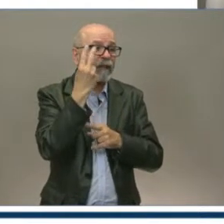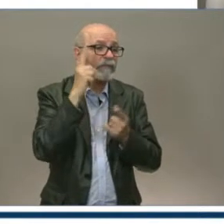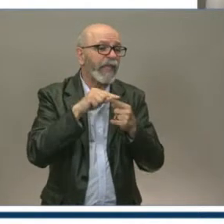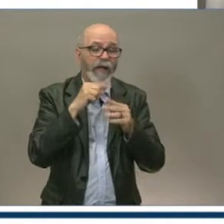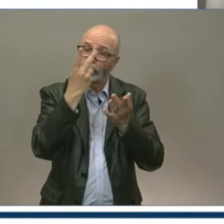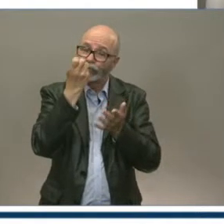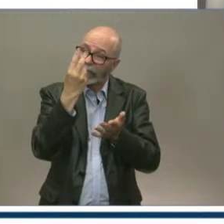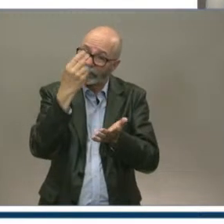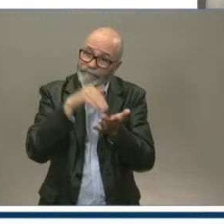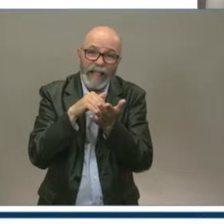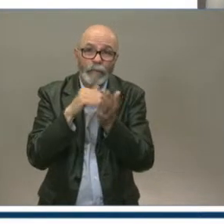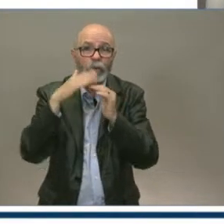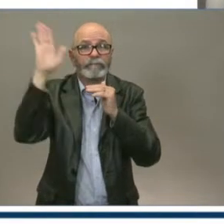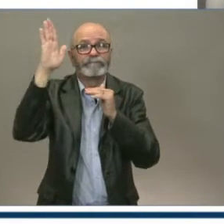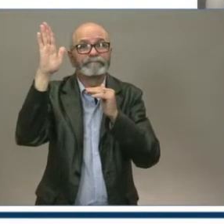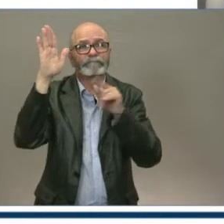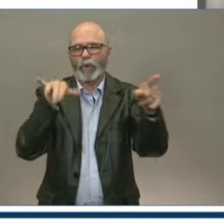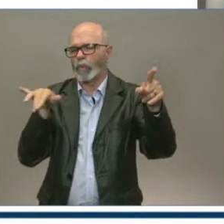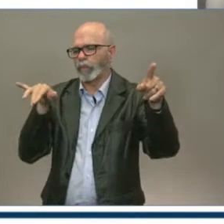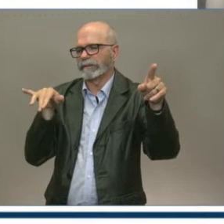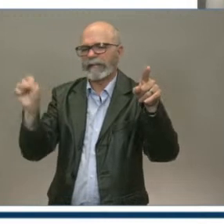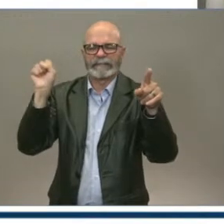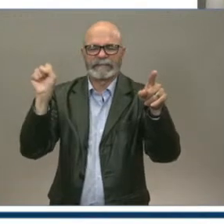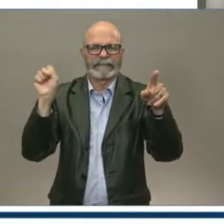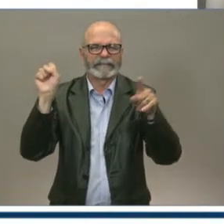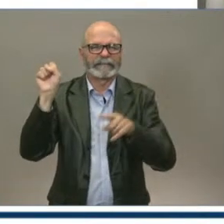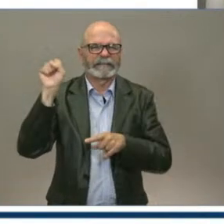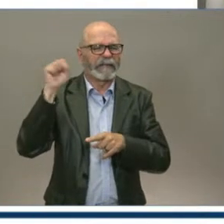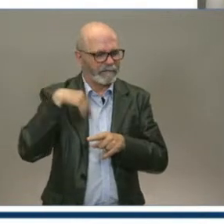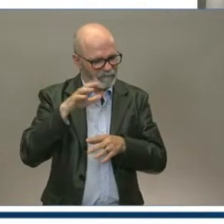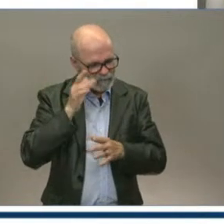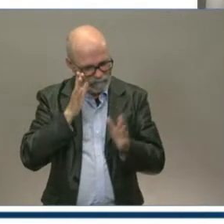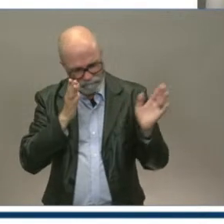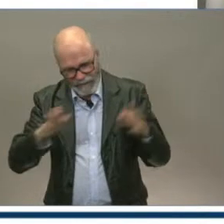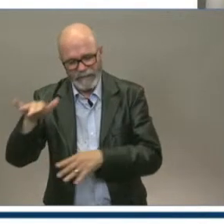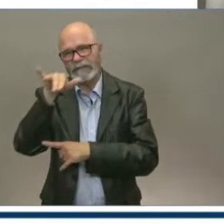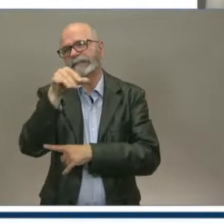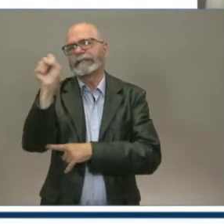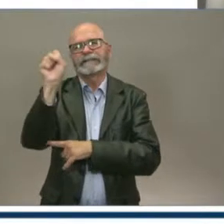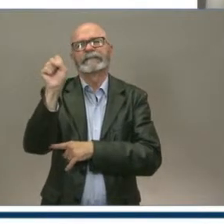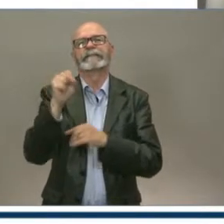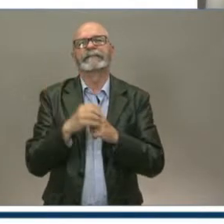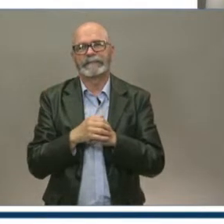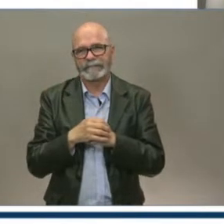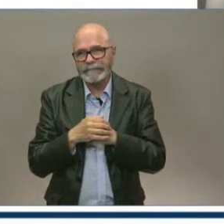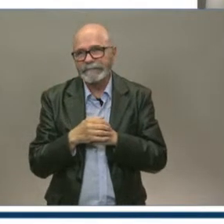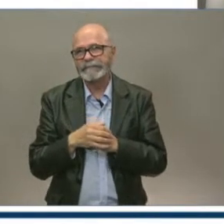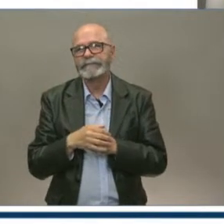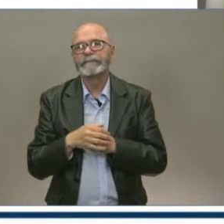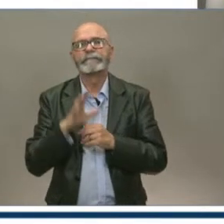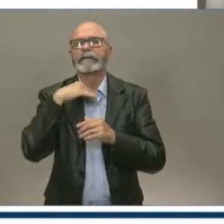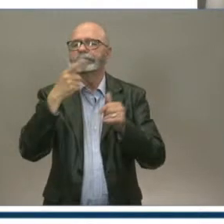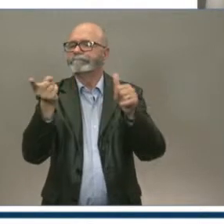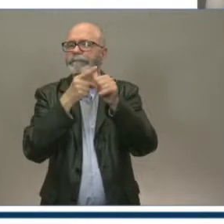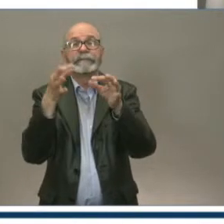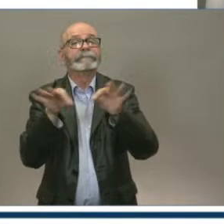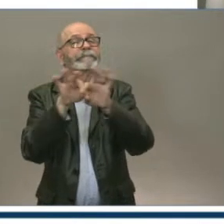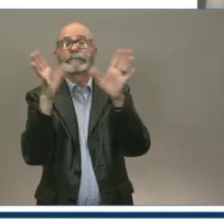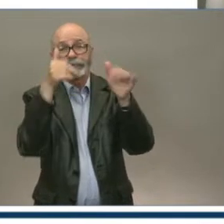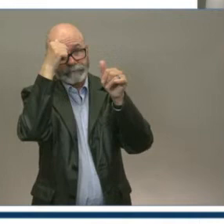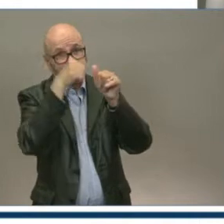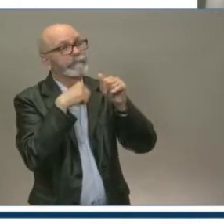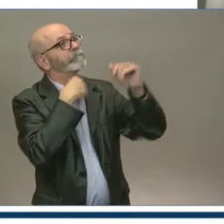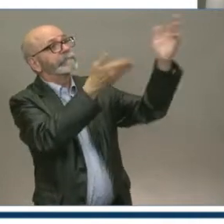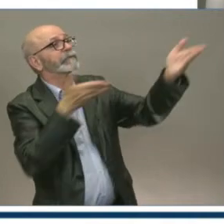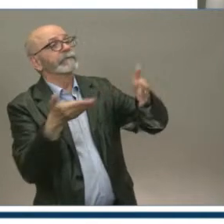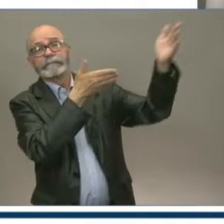for? Absolutely. That's our plan. Those are our planning parameters. That's based on what we expect to receive, what's been predicted from the federal government, and the amount